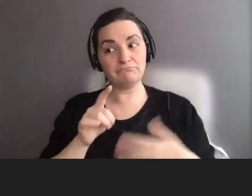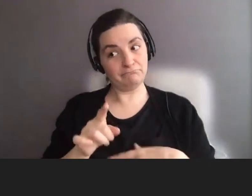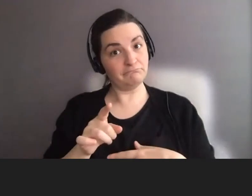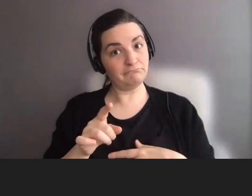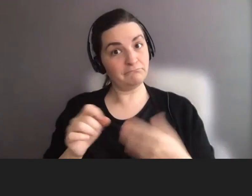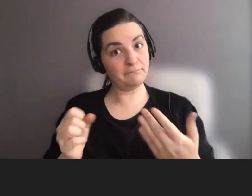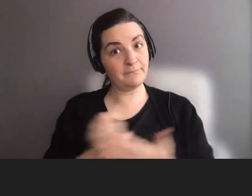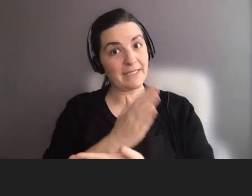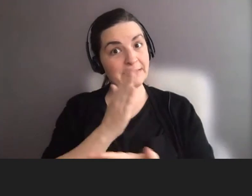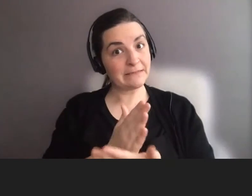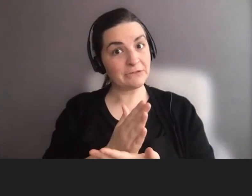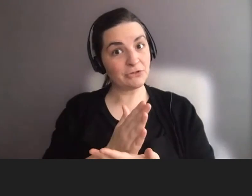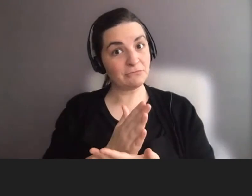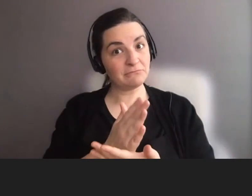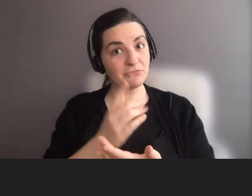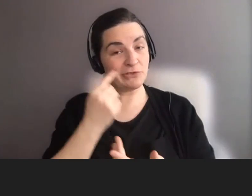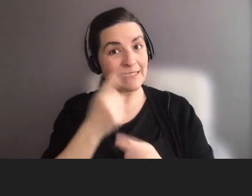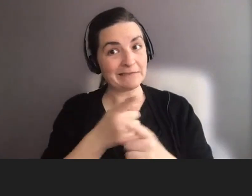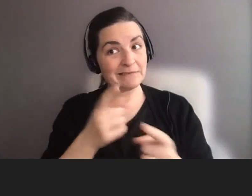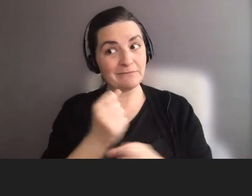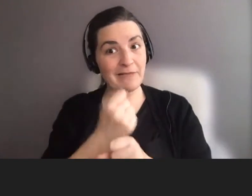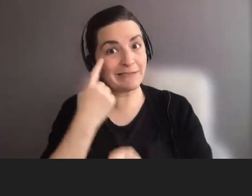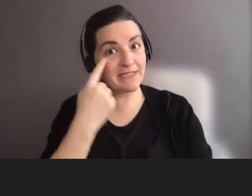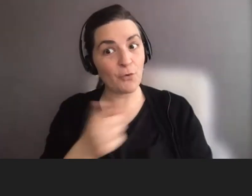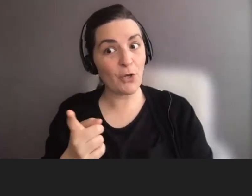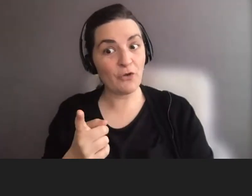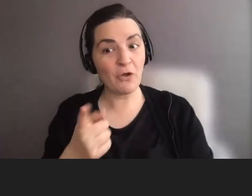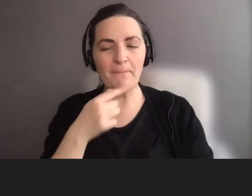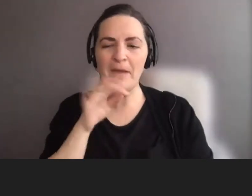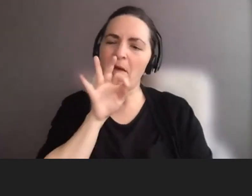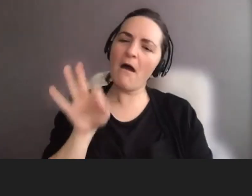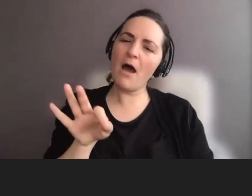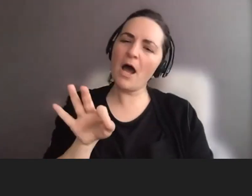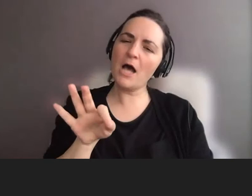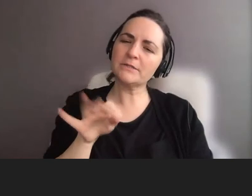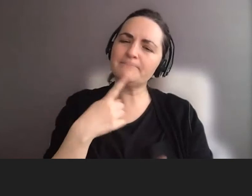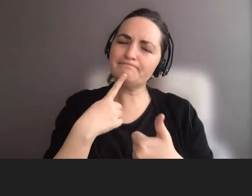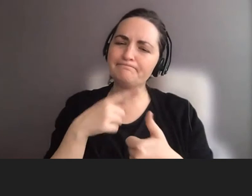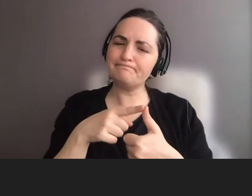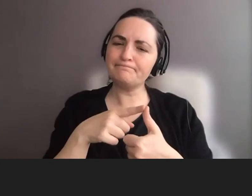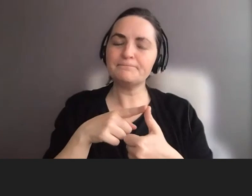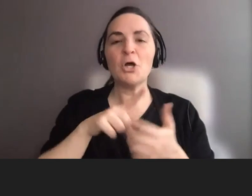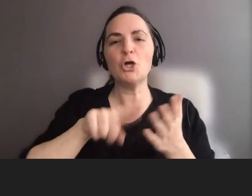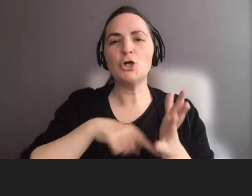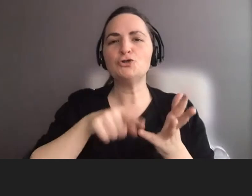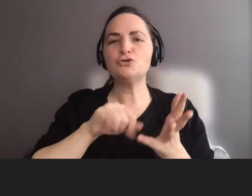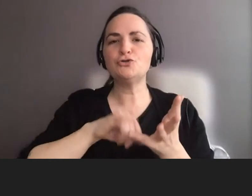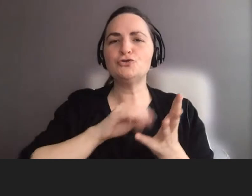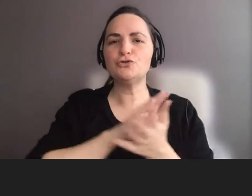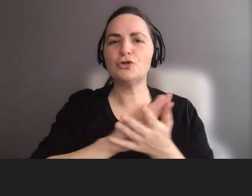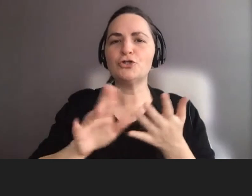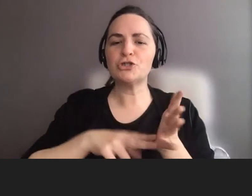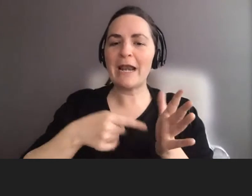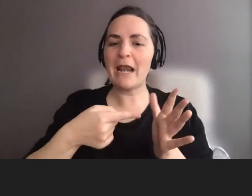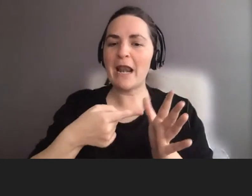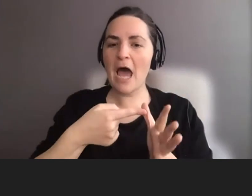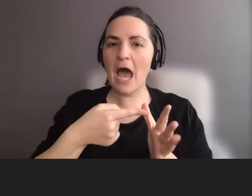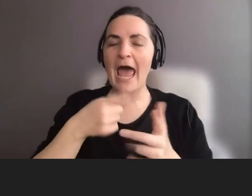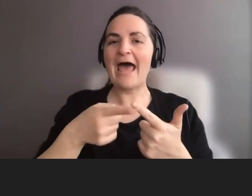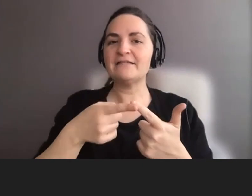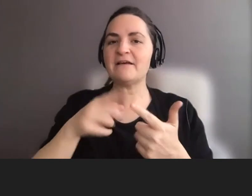I'm going to ask, let's ask a few different people this time. Justna, does that to you? And